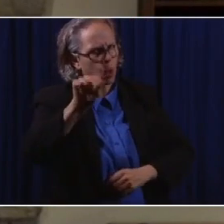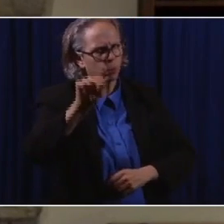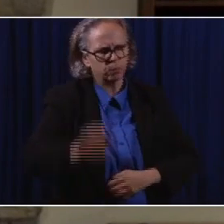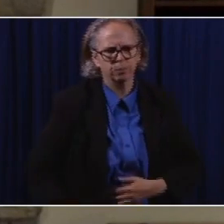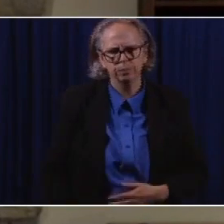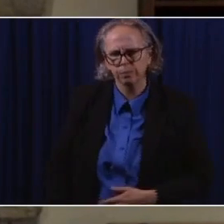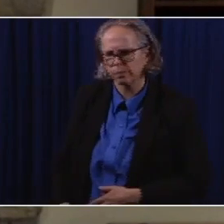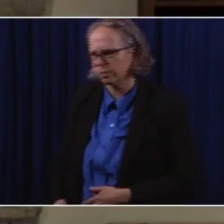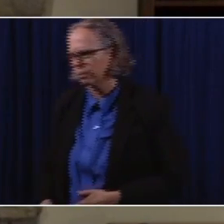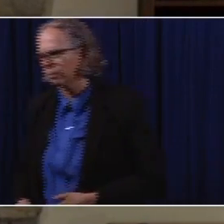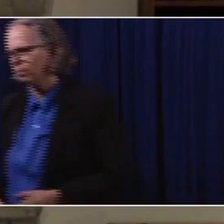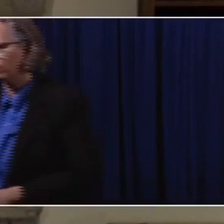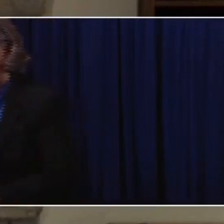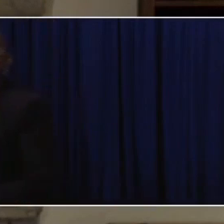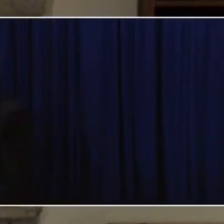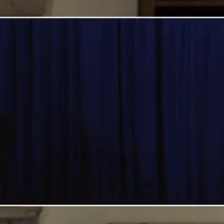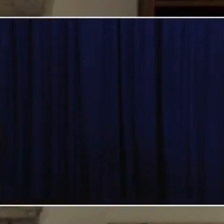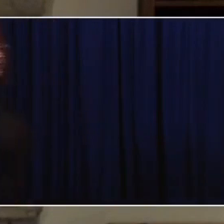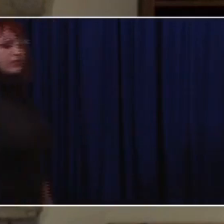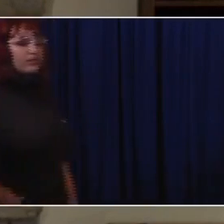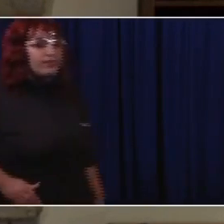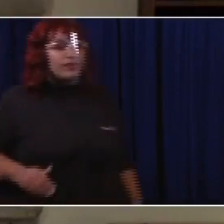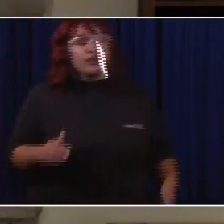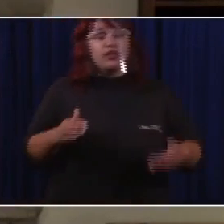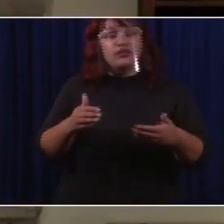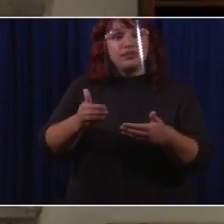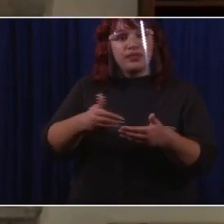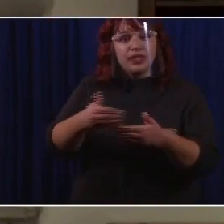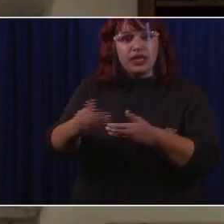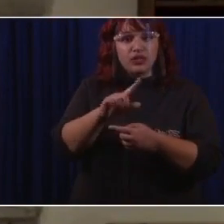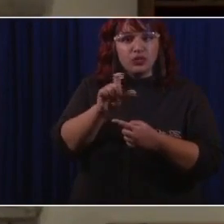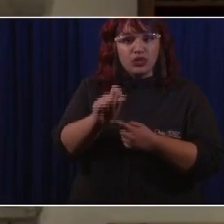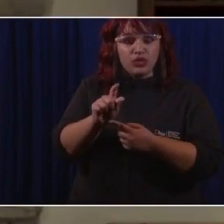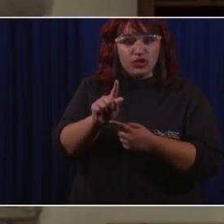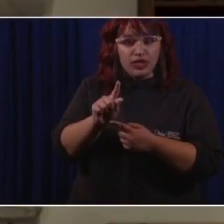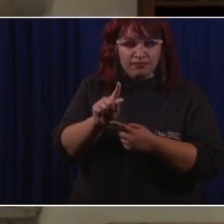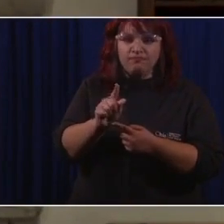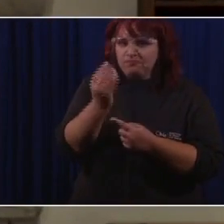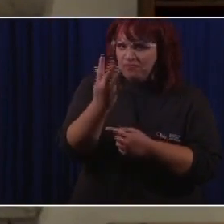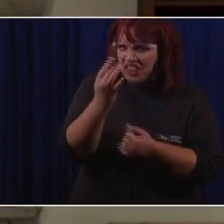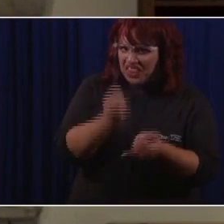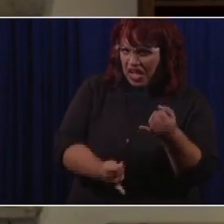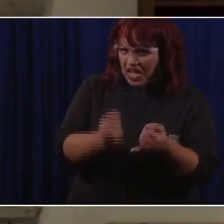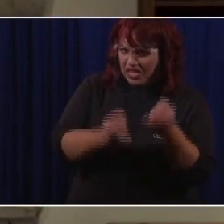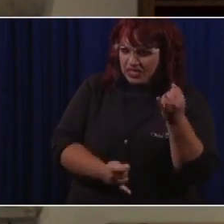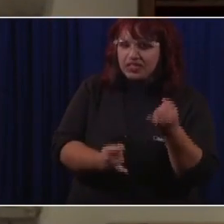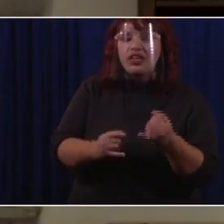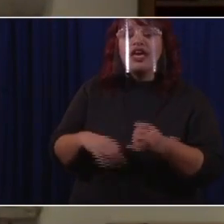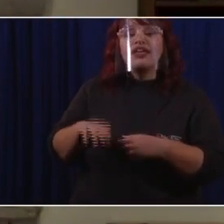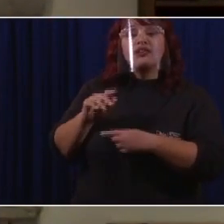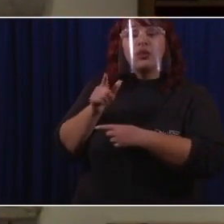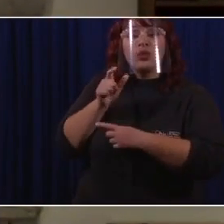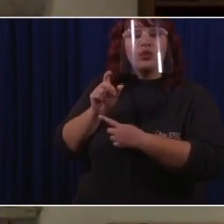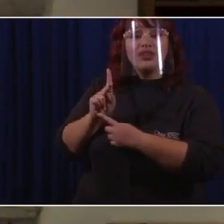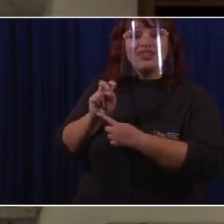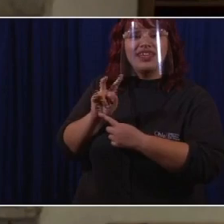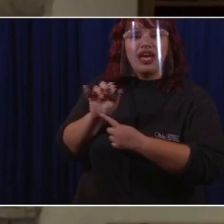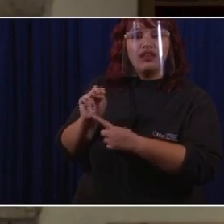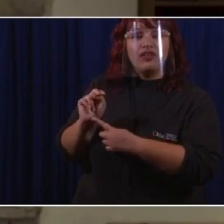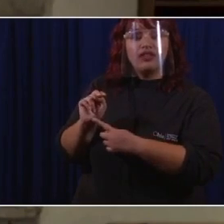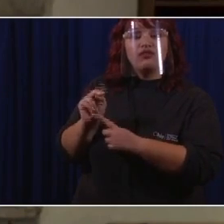Governor, next question is the last question today, and it belongs to Kevin Landers at WBNS in Columbus. Hello,